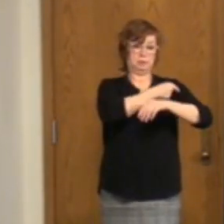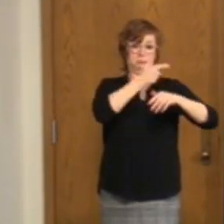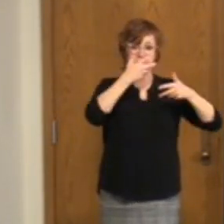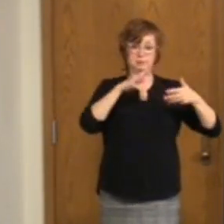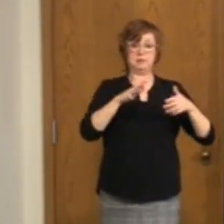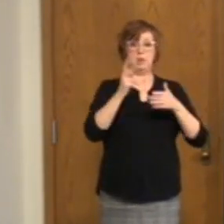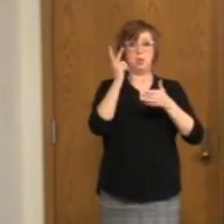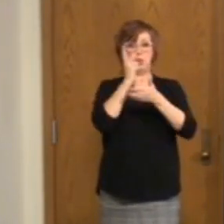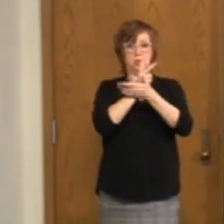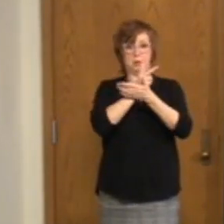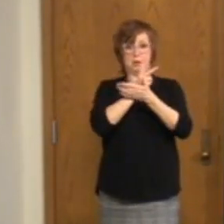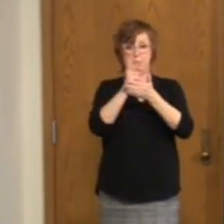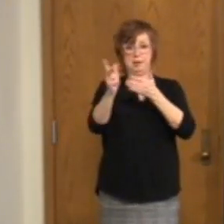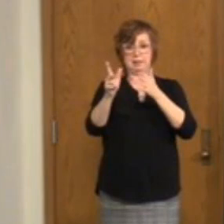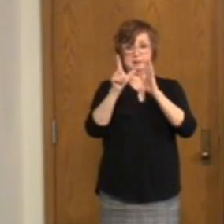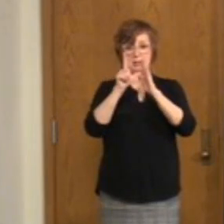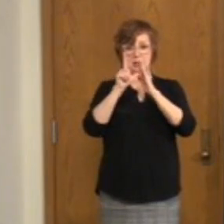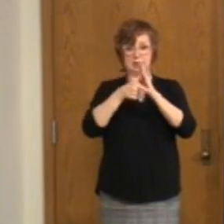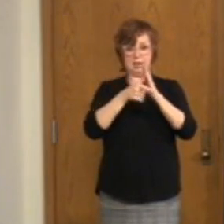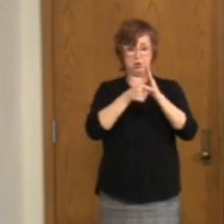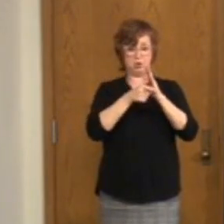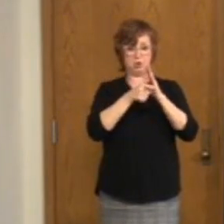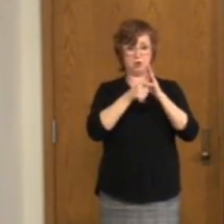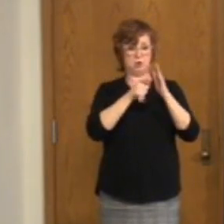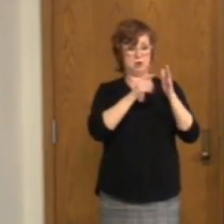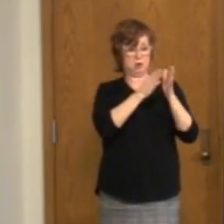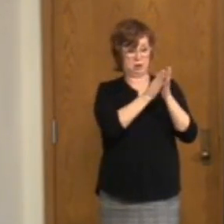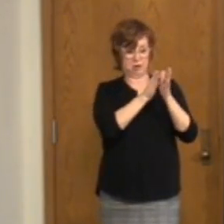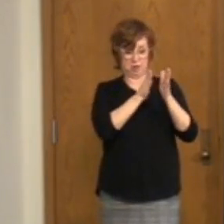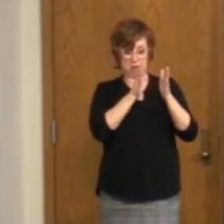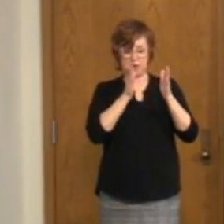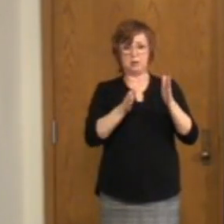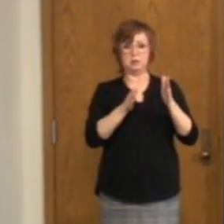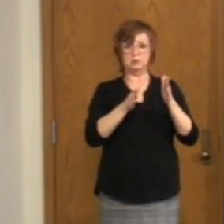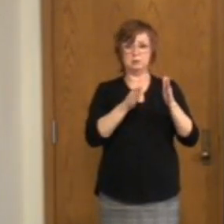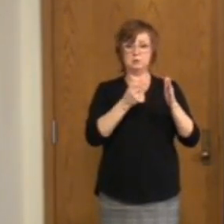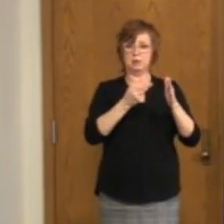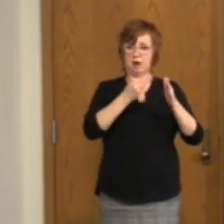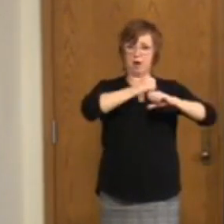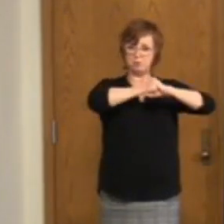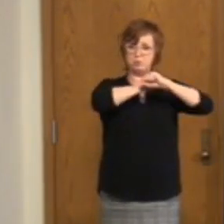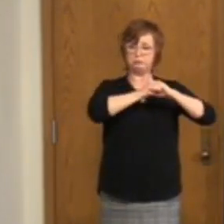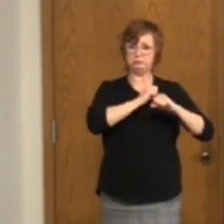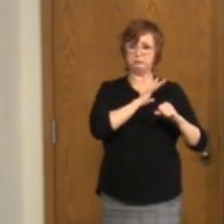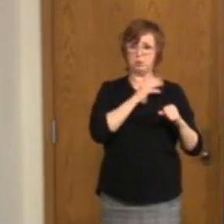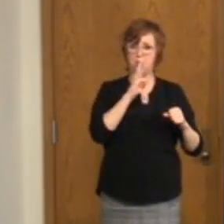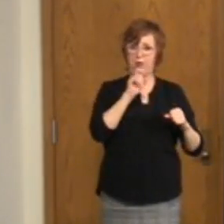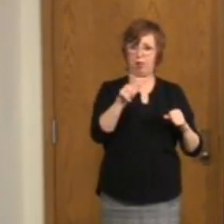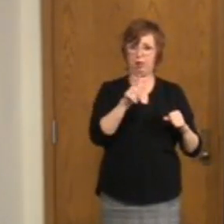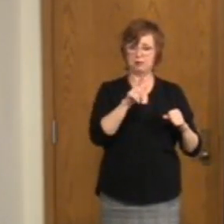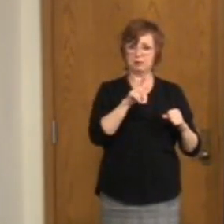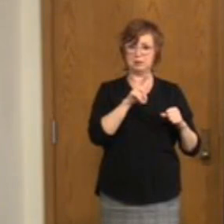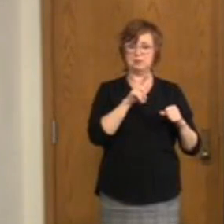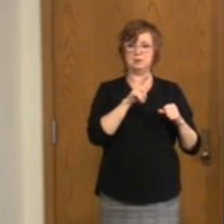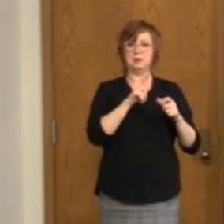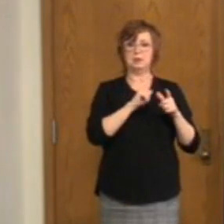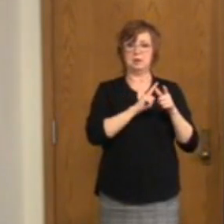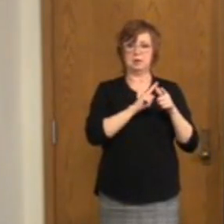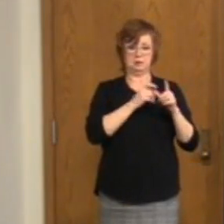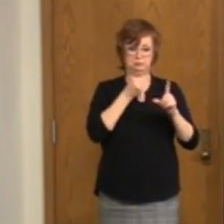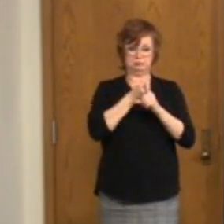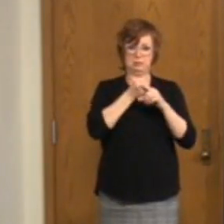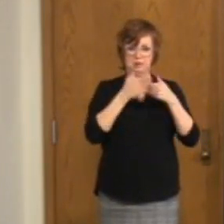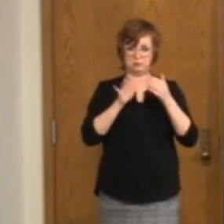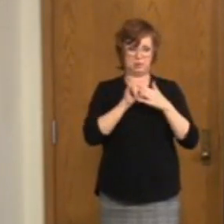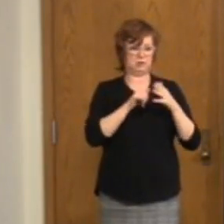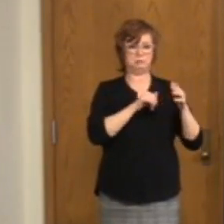level of protection, irrespective of which vaccine you receive. And that protection is especially significant for the most serious outcomes of COVID,